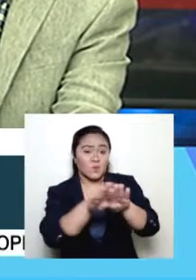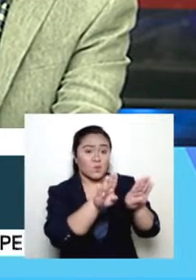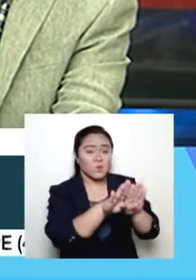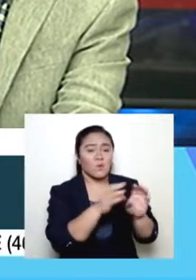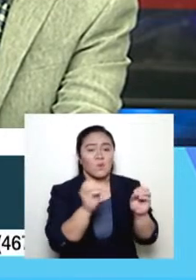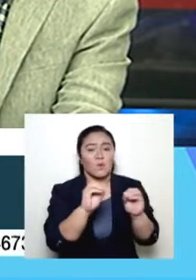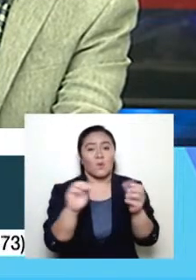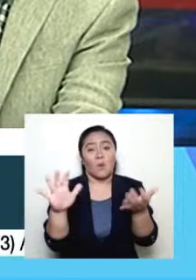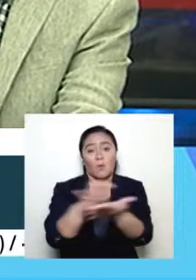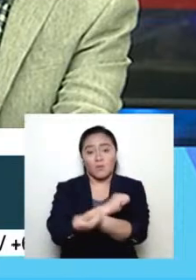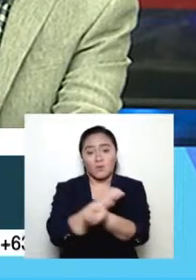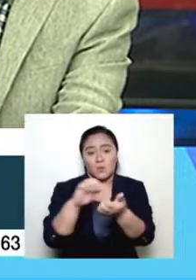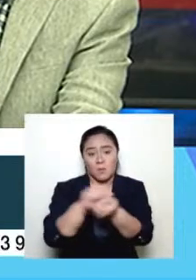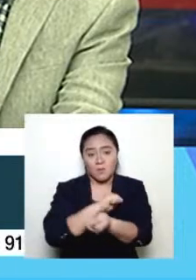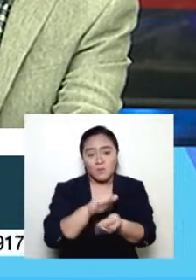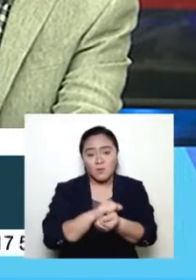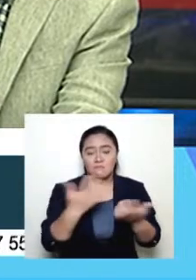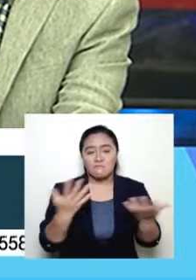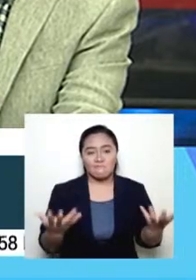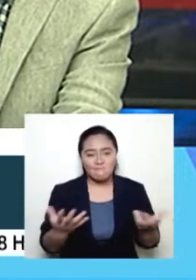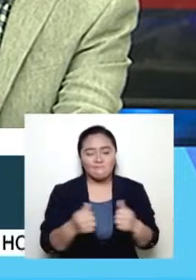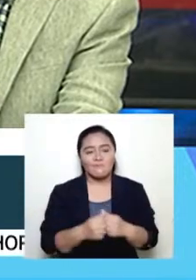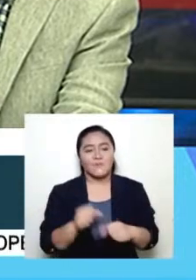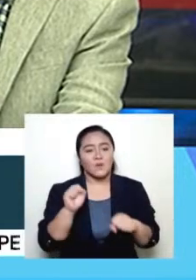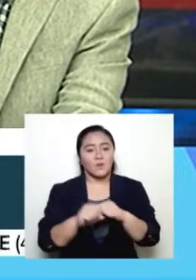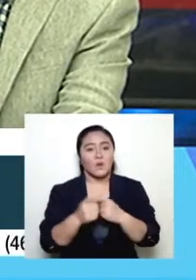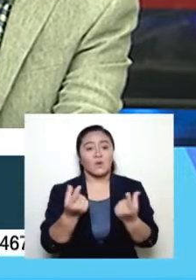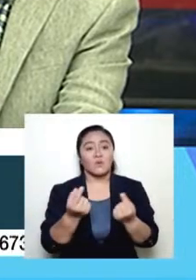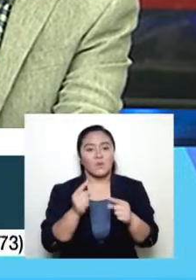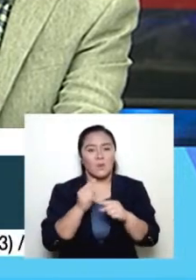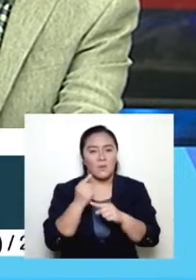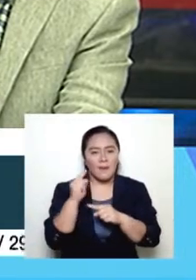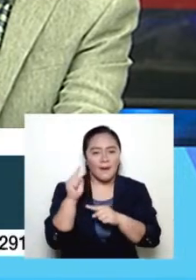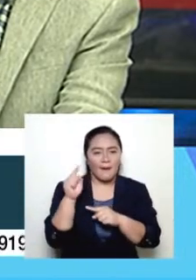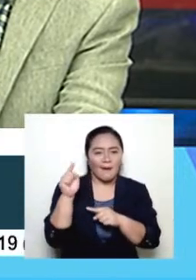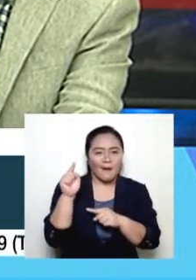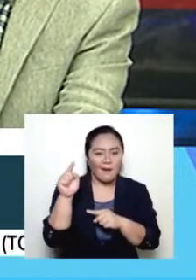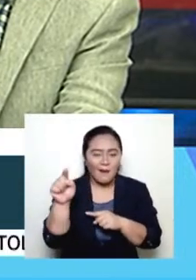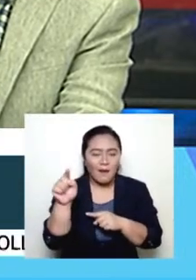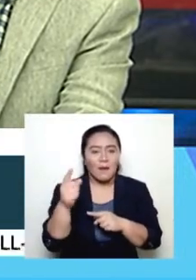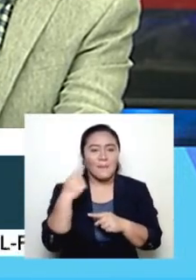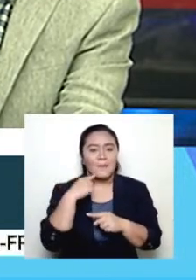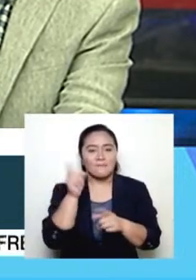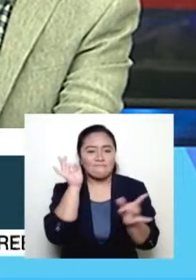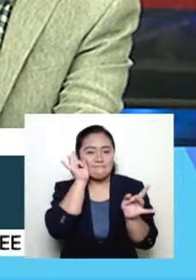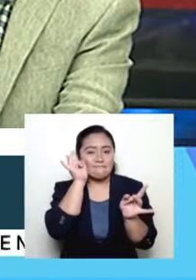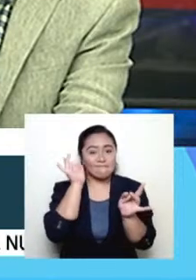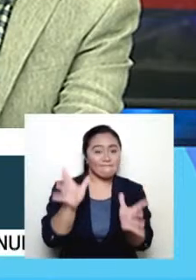Kailangan namin pumunta sa medyo malalayo, pero risky po siya.